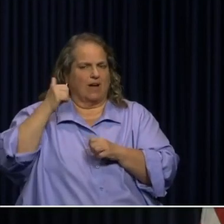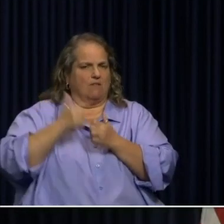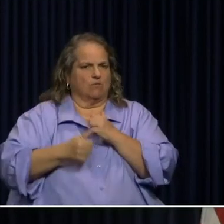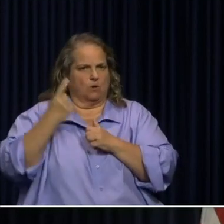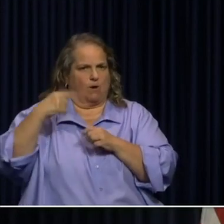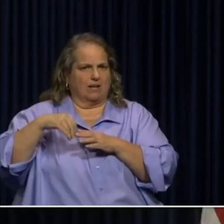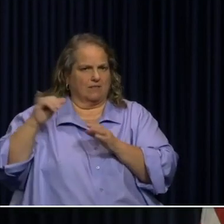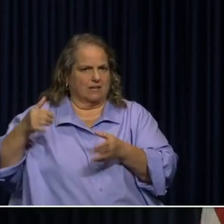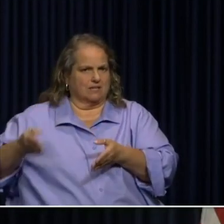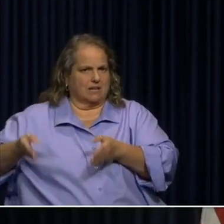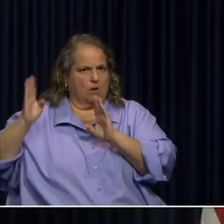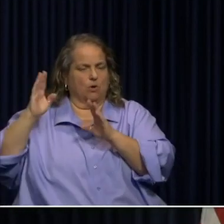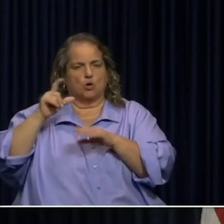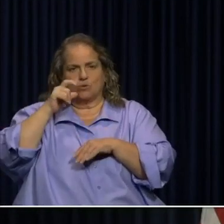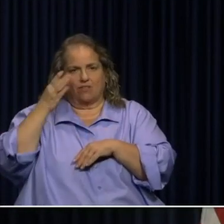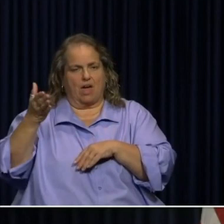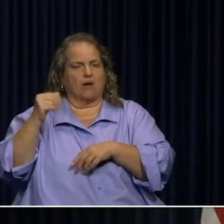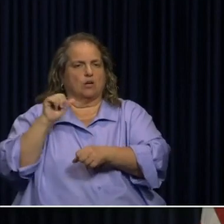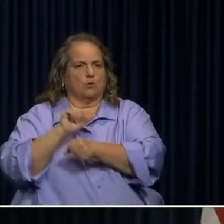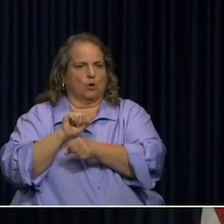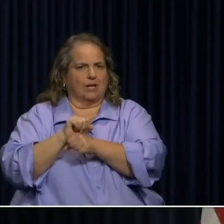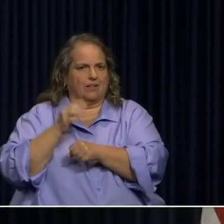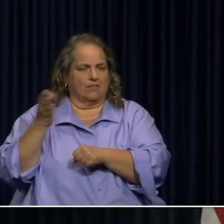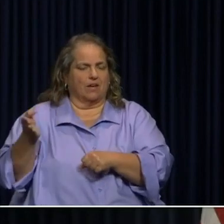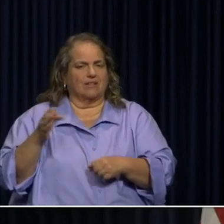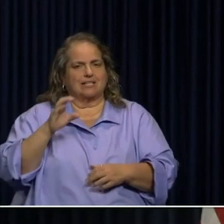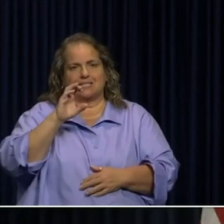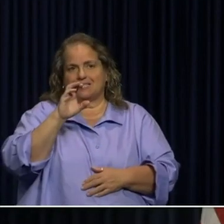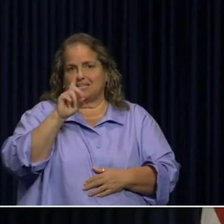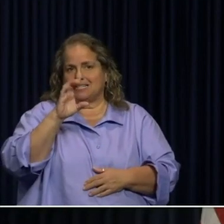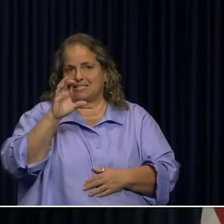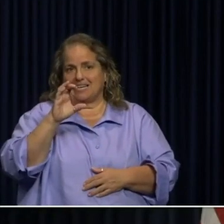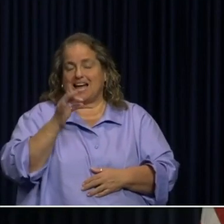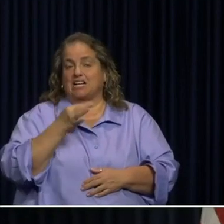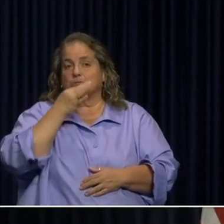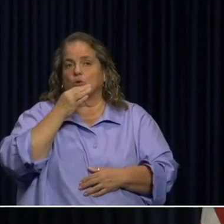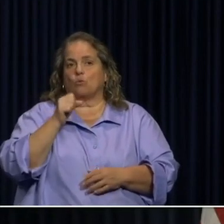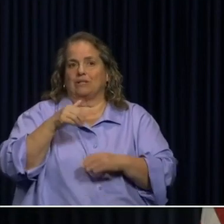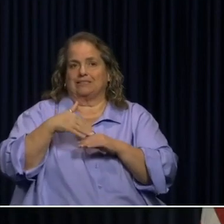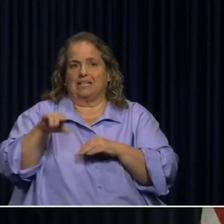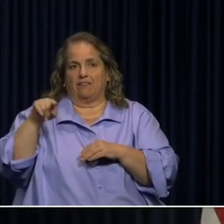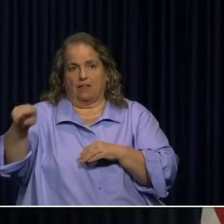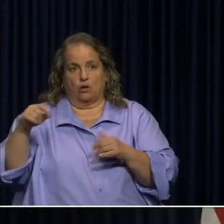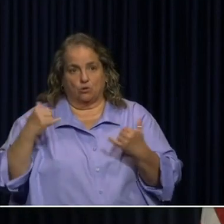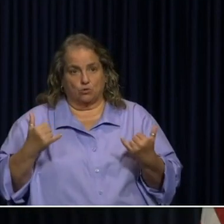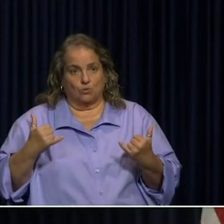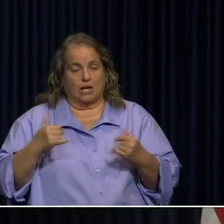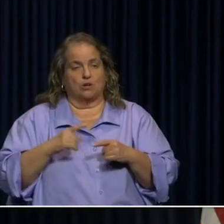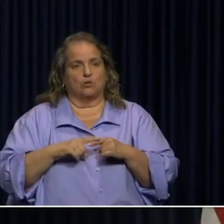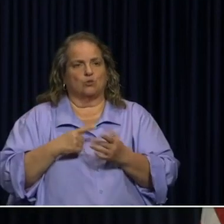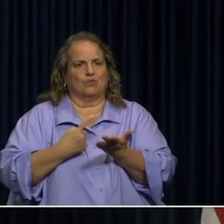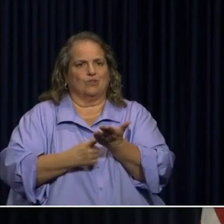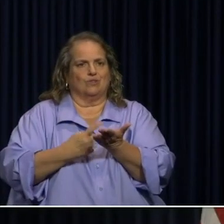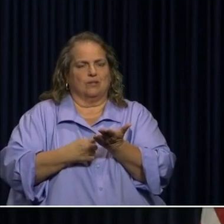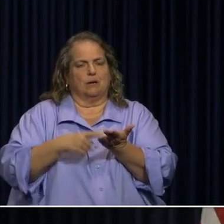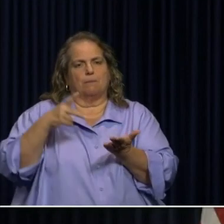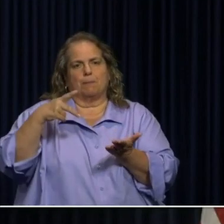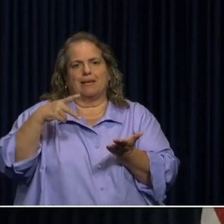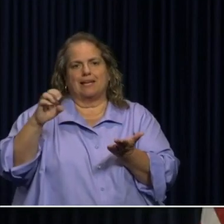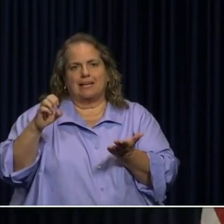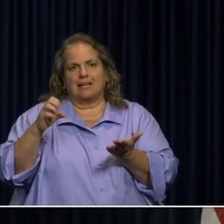there and who are working there. A CDC expert was sent there today to talk about